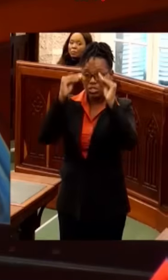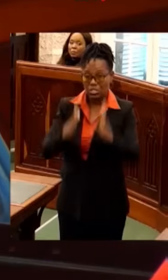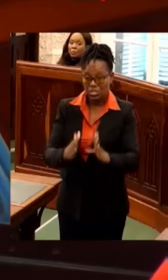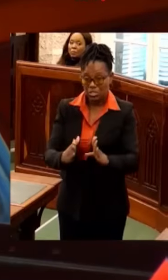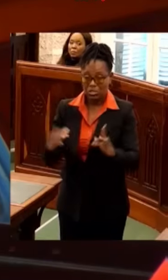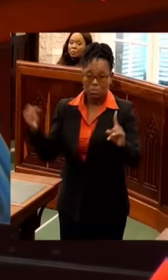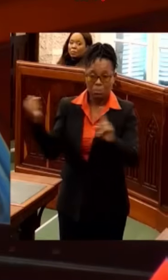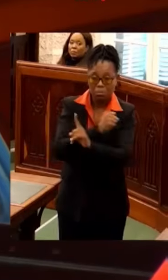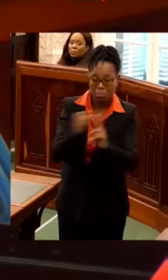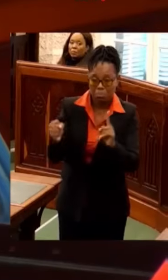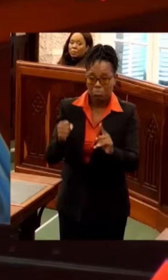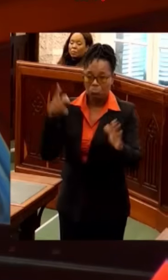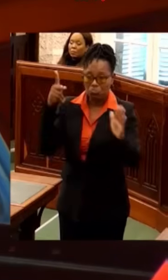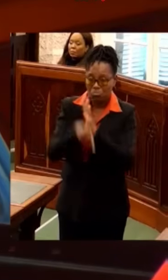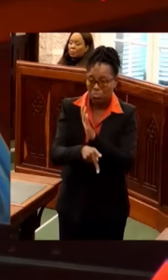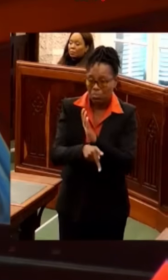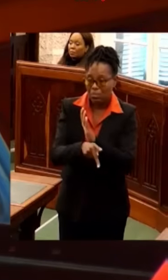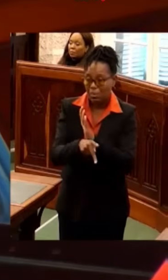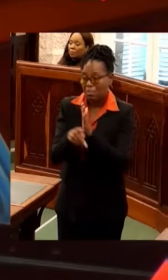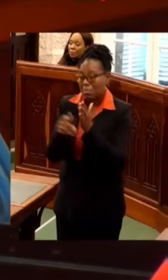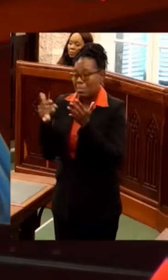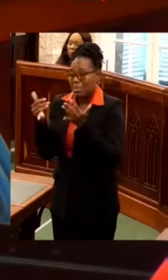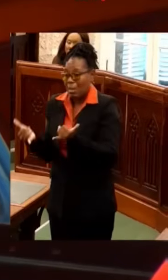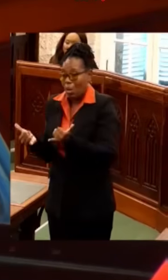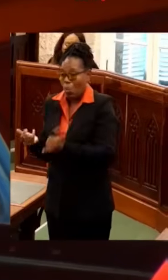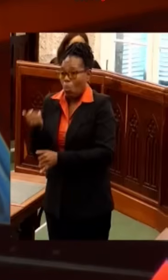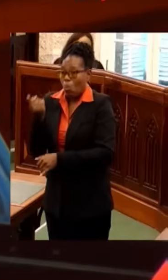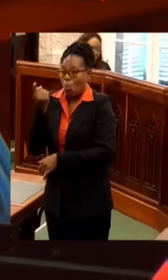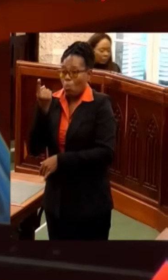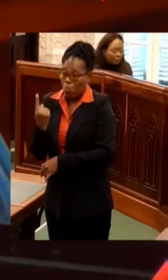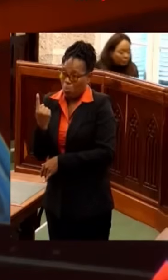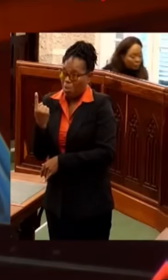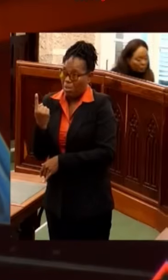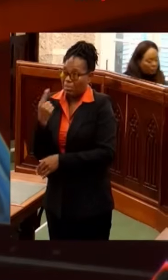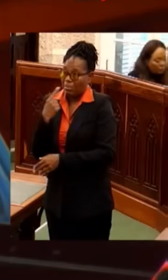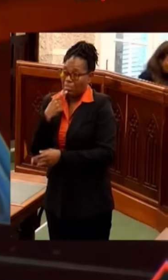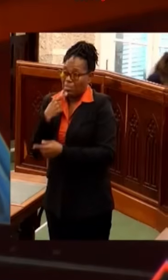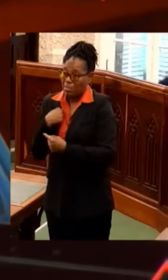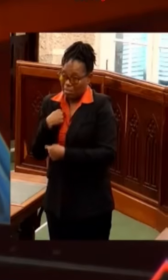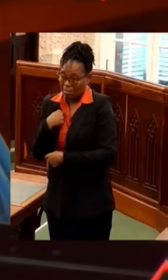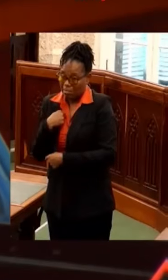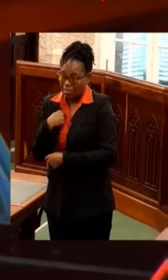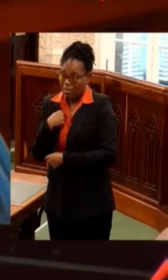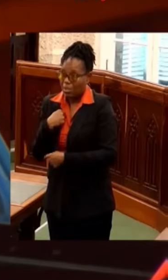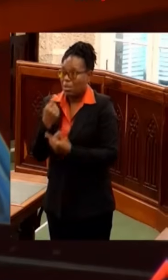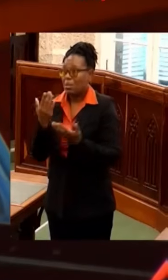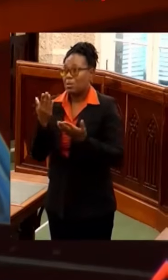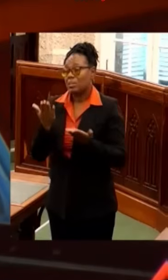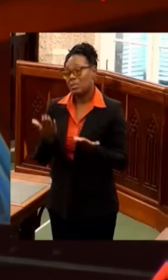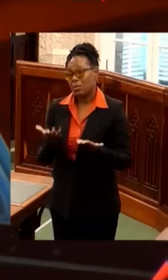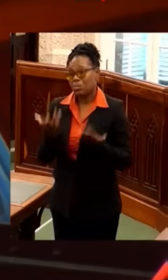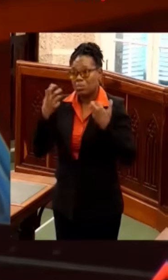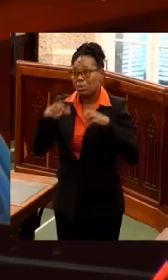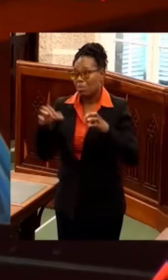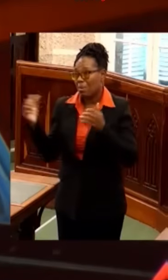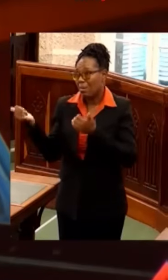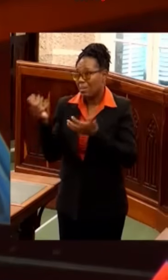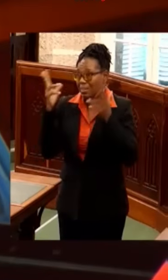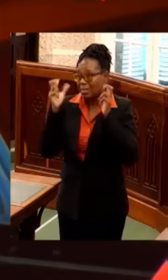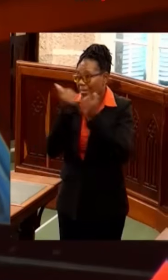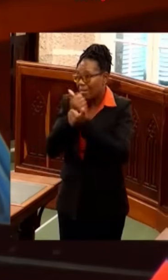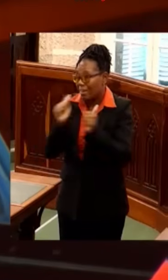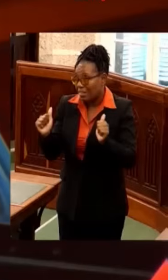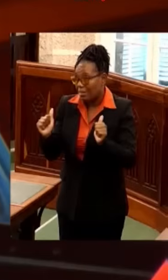Today, we have 1 such case reported. Sadly, we don't want to hear of any at all, because we don't expect